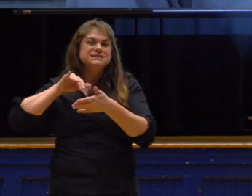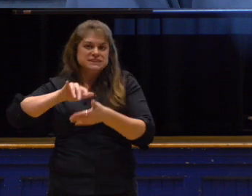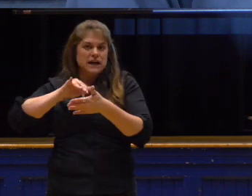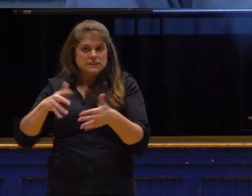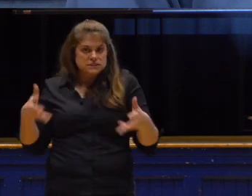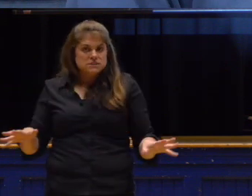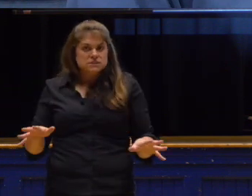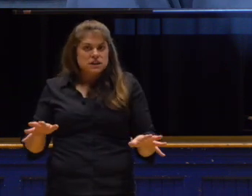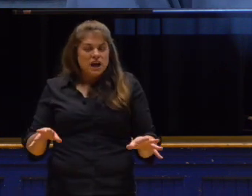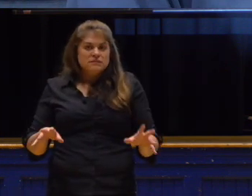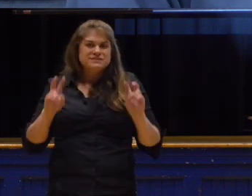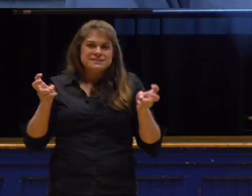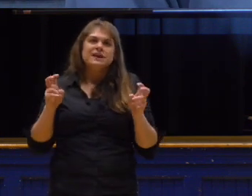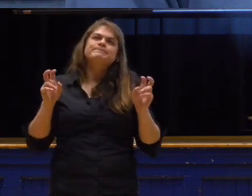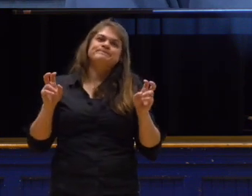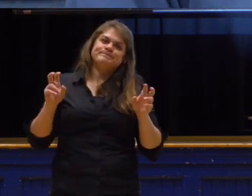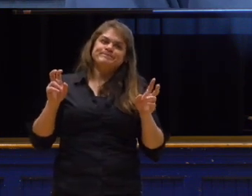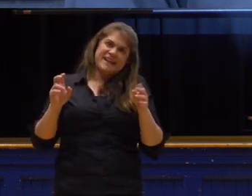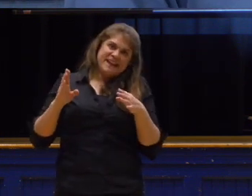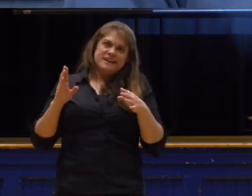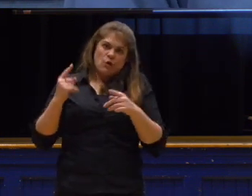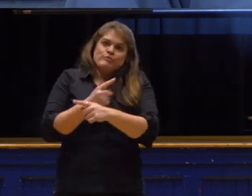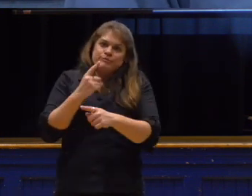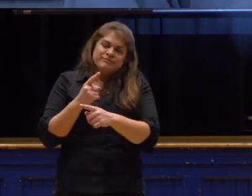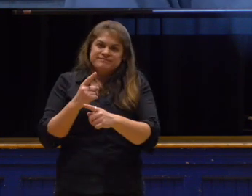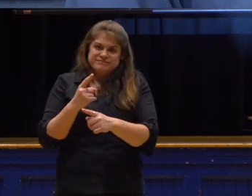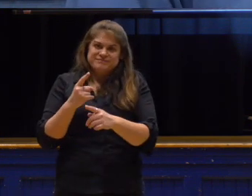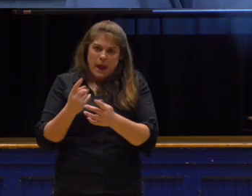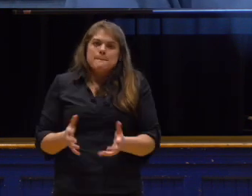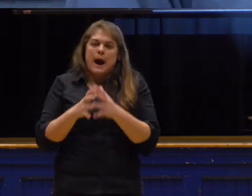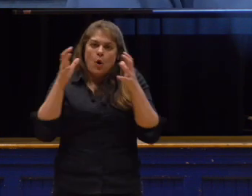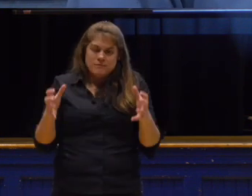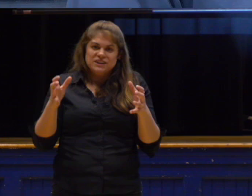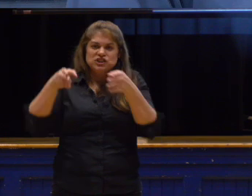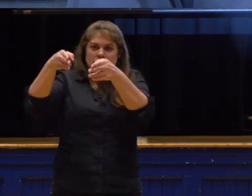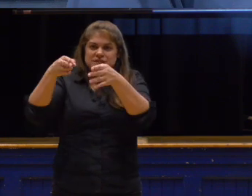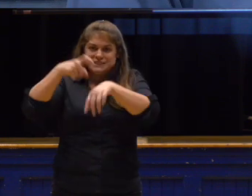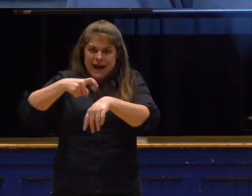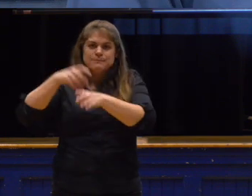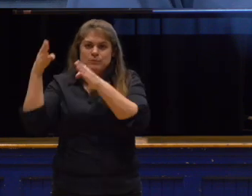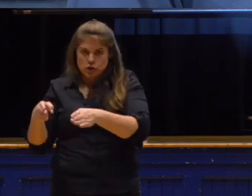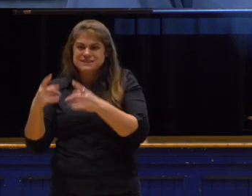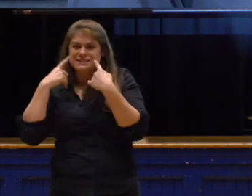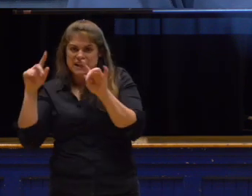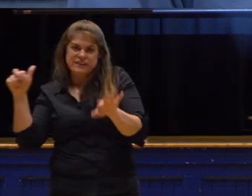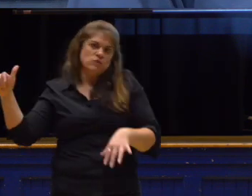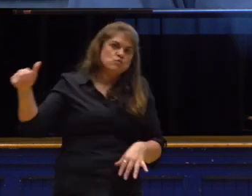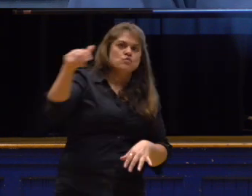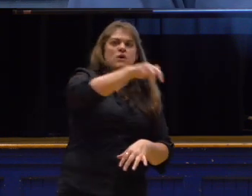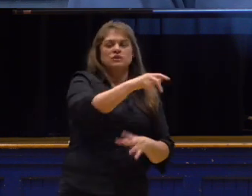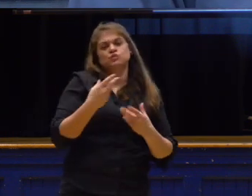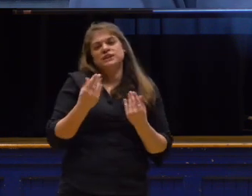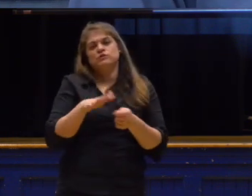takes. I'm going to use the word average person, but that's not exactly. But the amount of time for a person to walk across the street